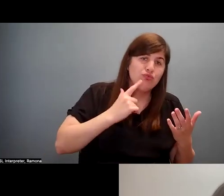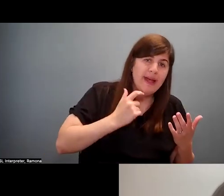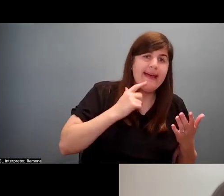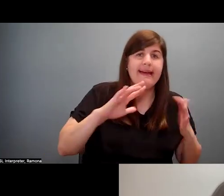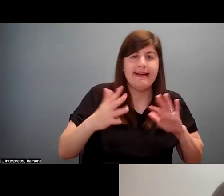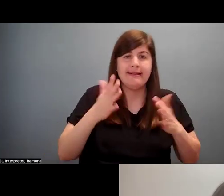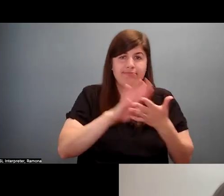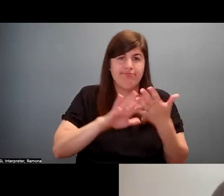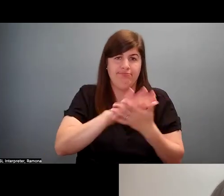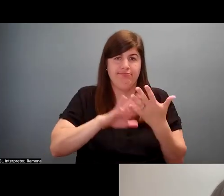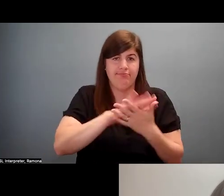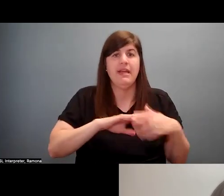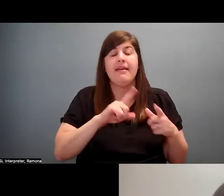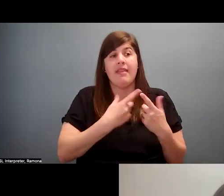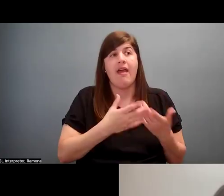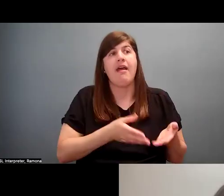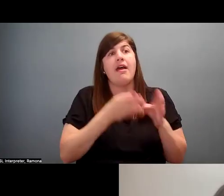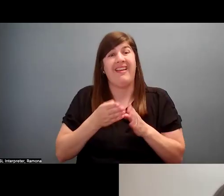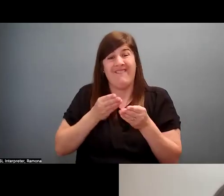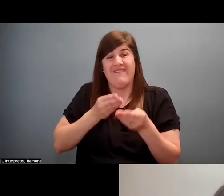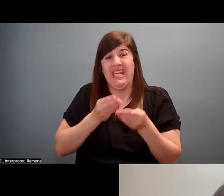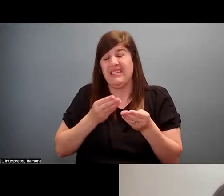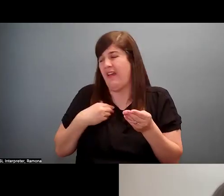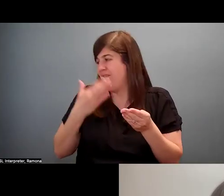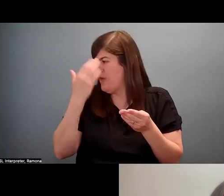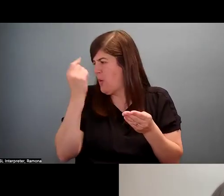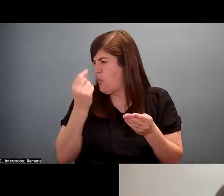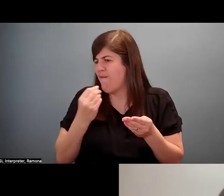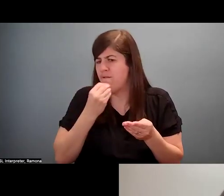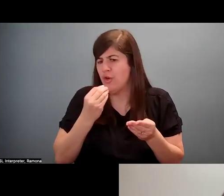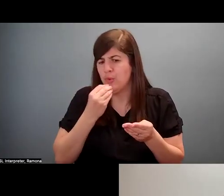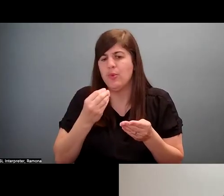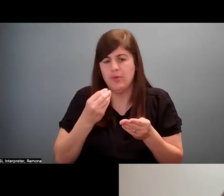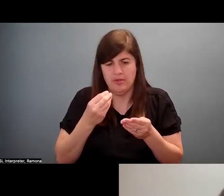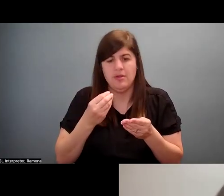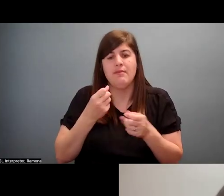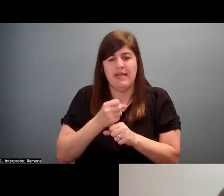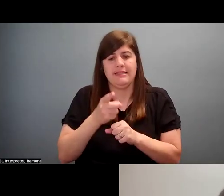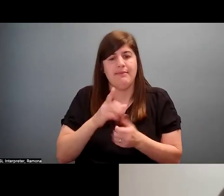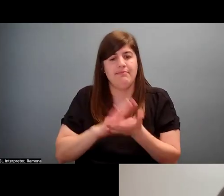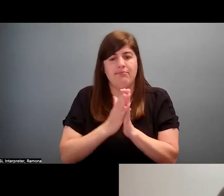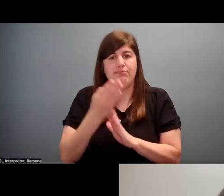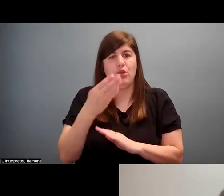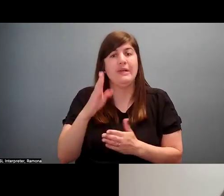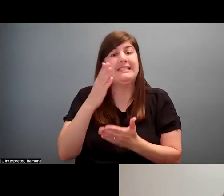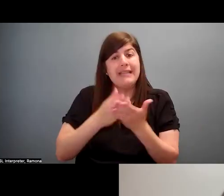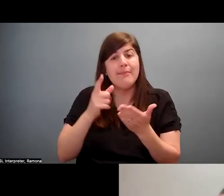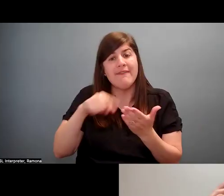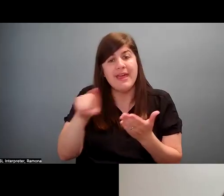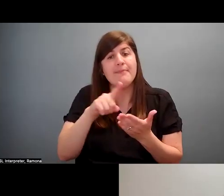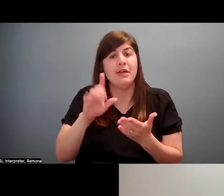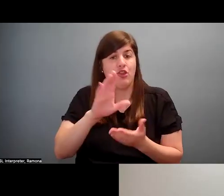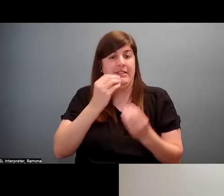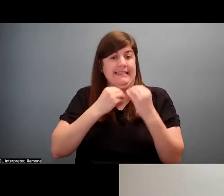ruddy brown. And if you feed them, I forget what the food it is that makes them blue, but for some crustaceans, their